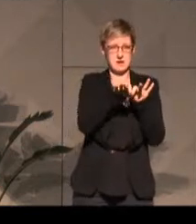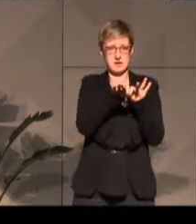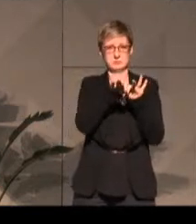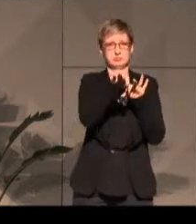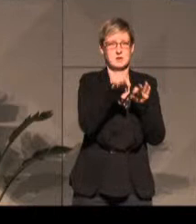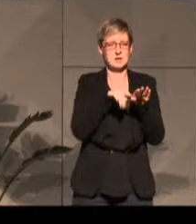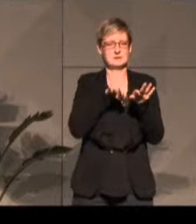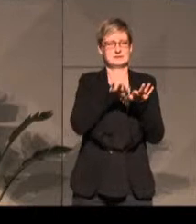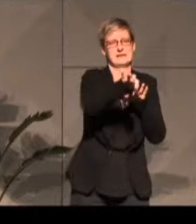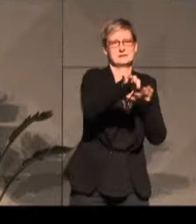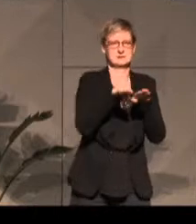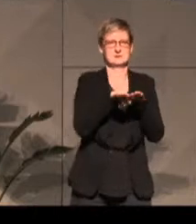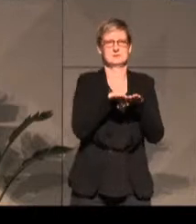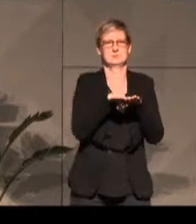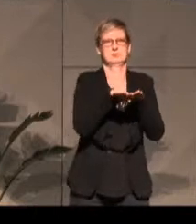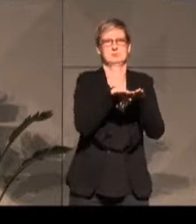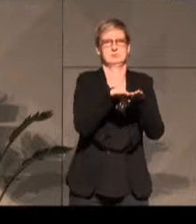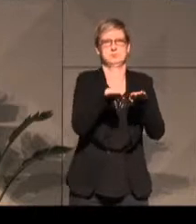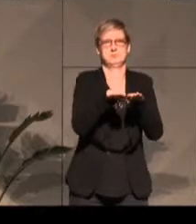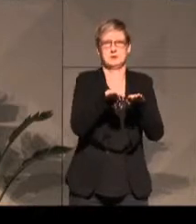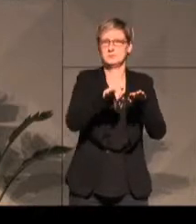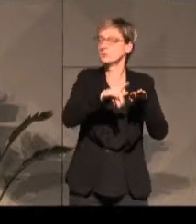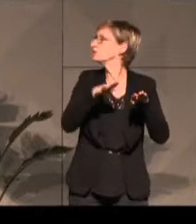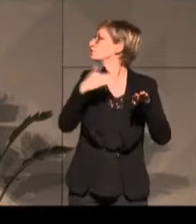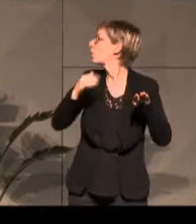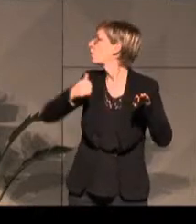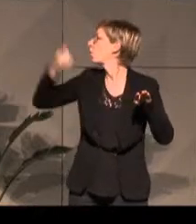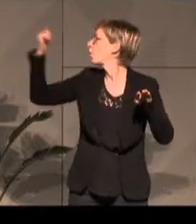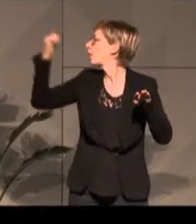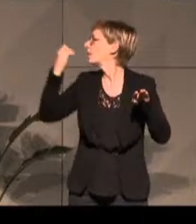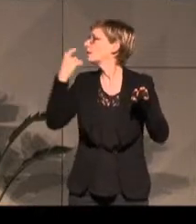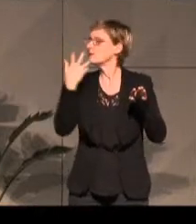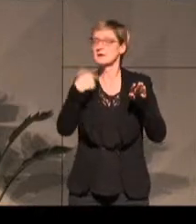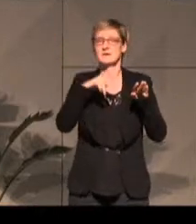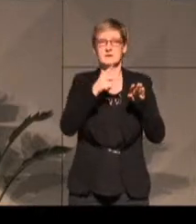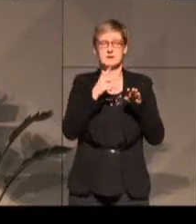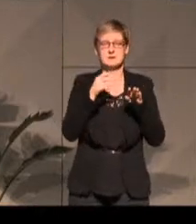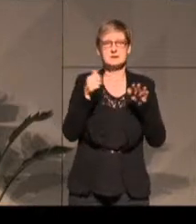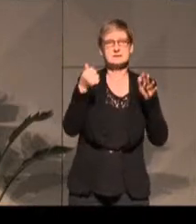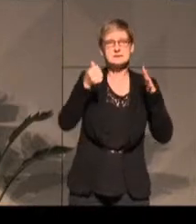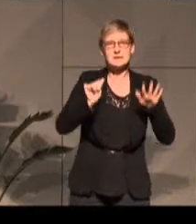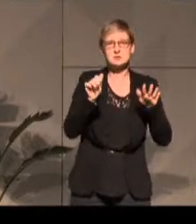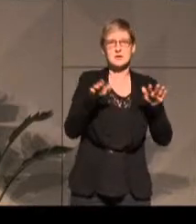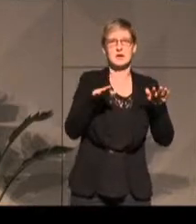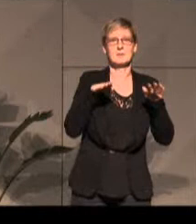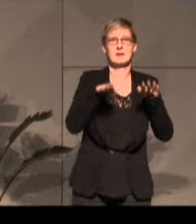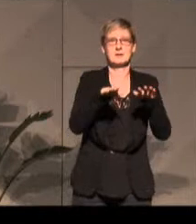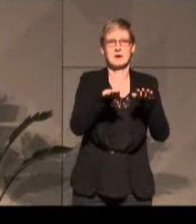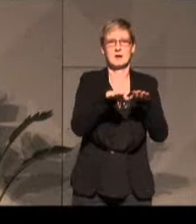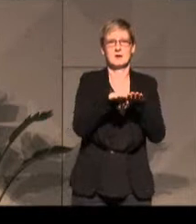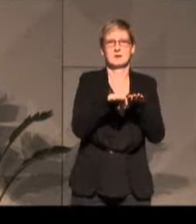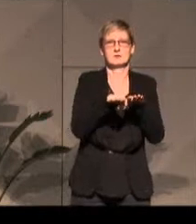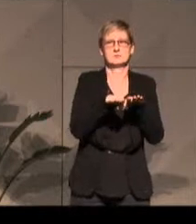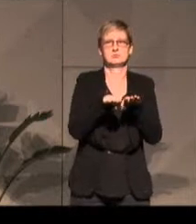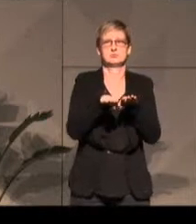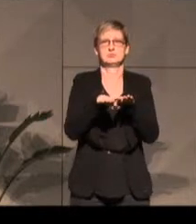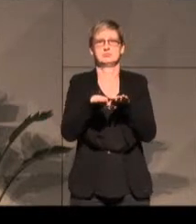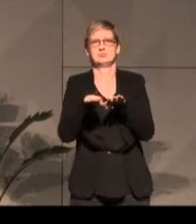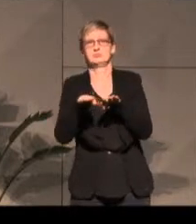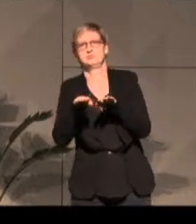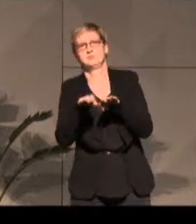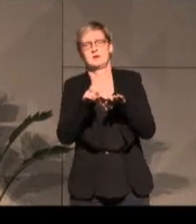couple of hundreds of meters, and it's not melted, but it's just simply cracked. Here you can see that